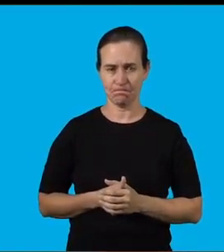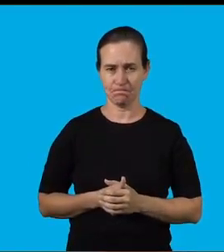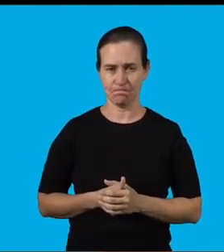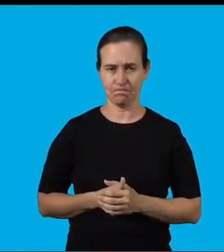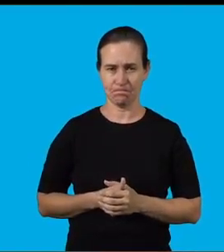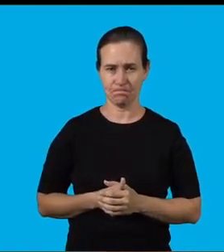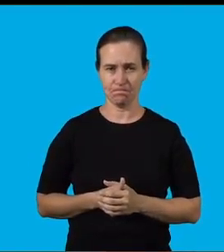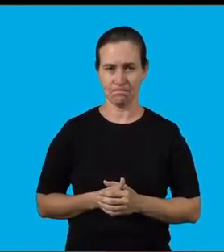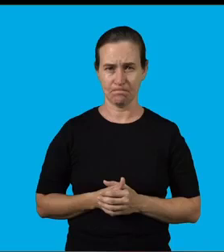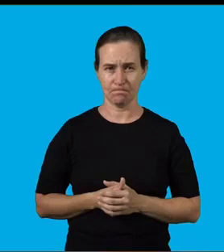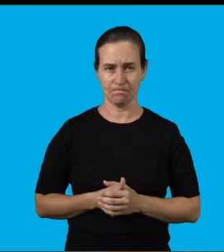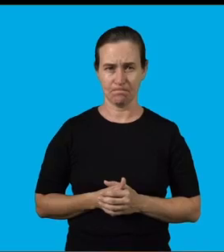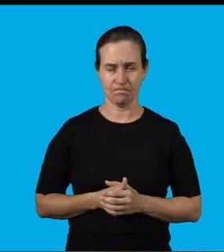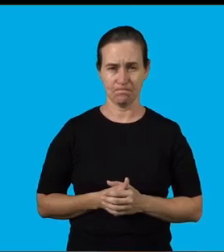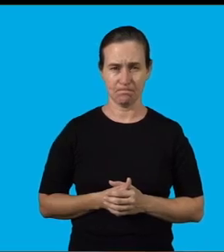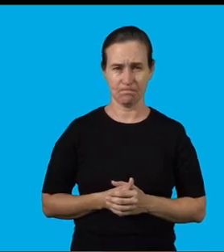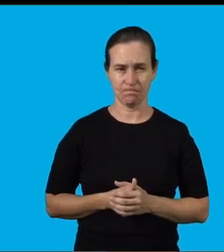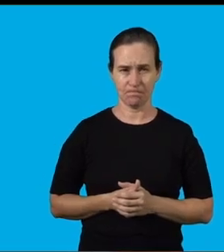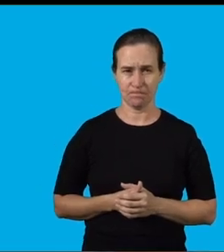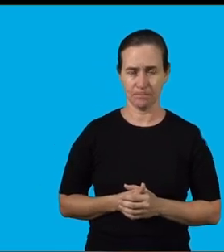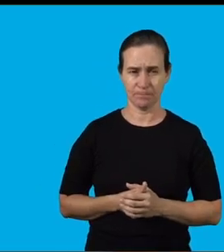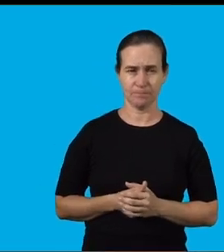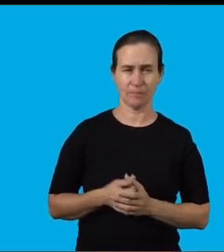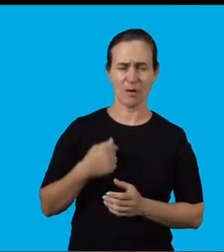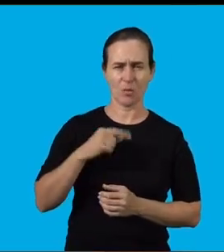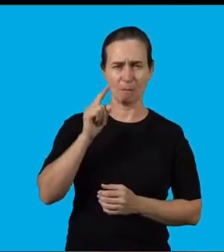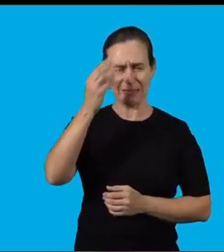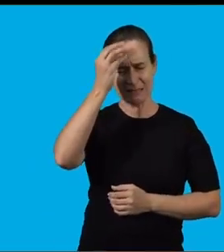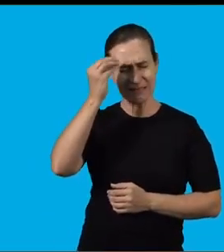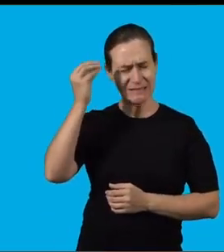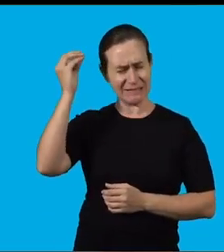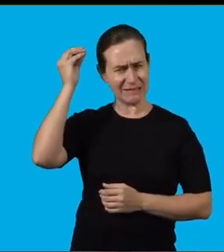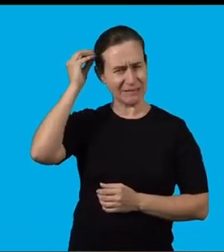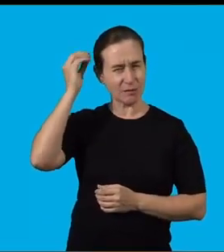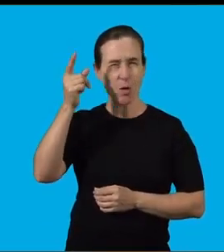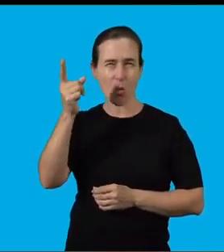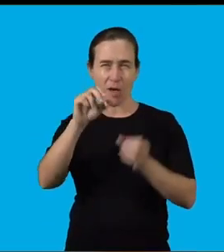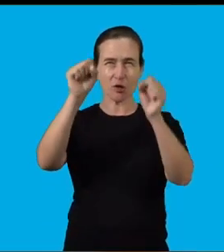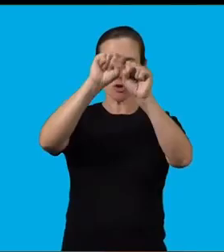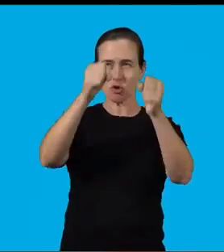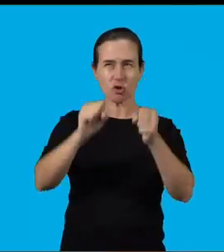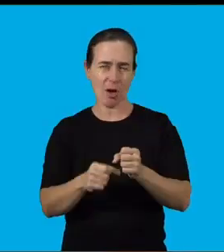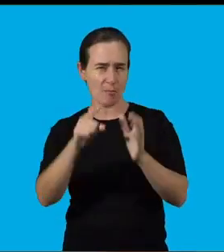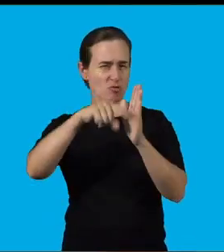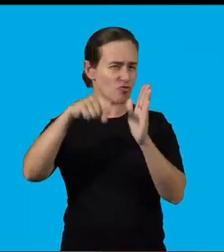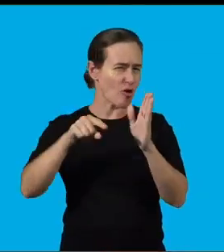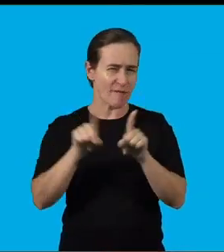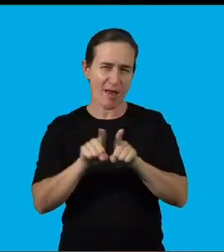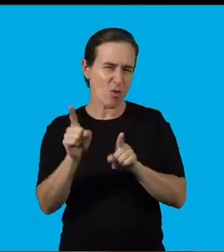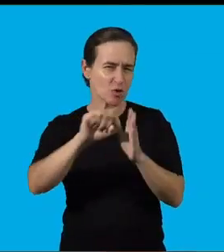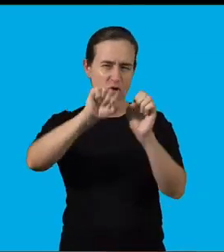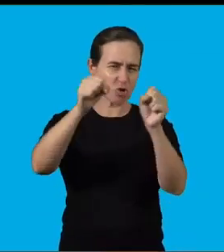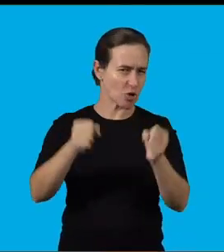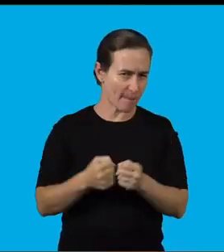And what we needed to remember to do as well is remember we have to have in the back of our heads, what is the overall shape of this graph going to